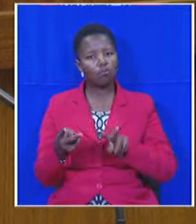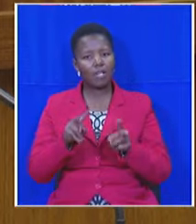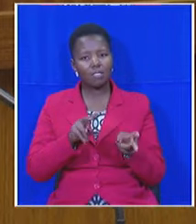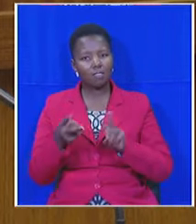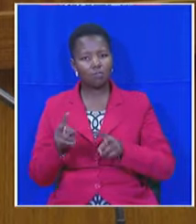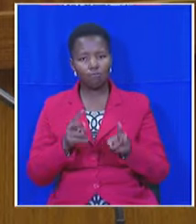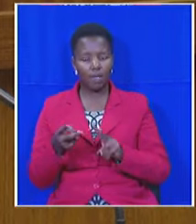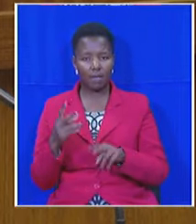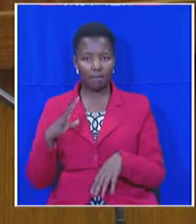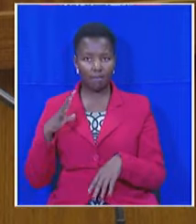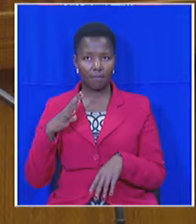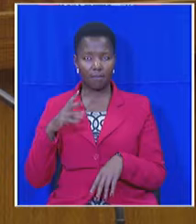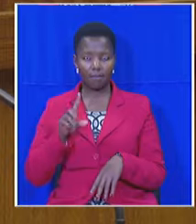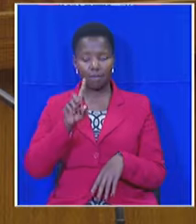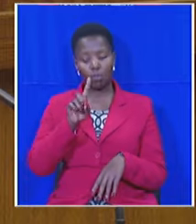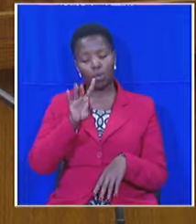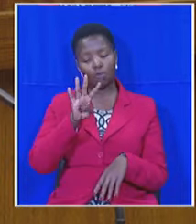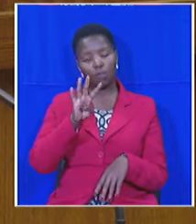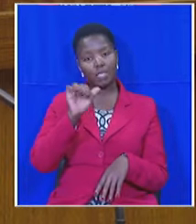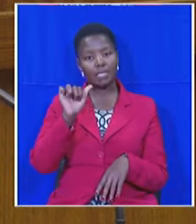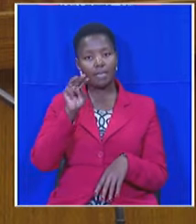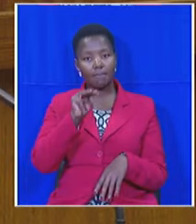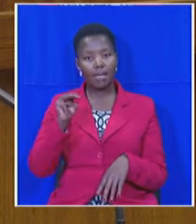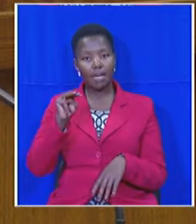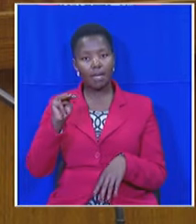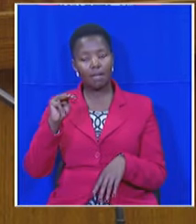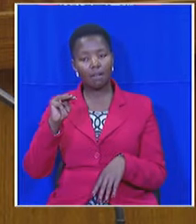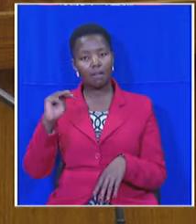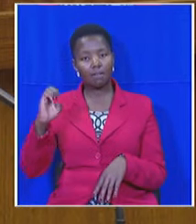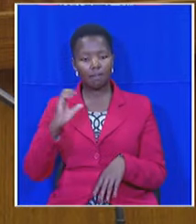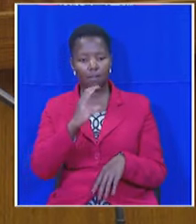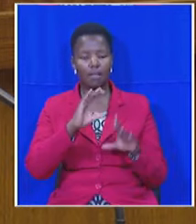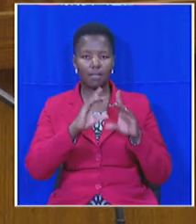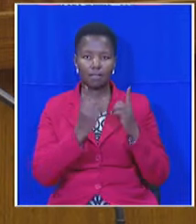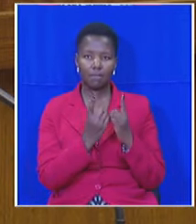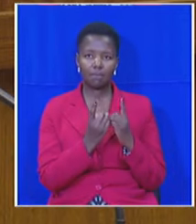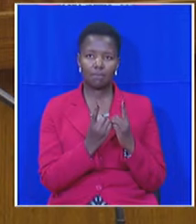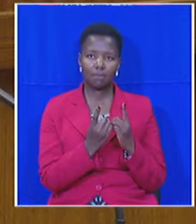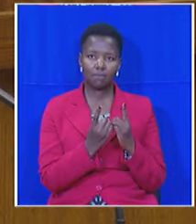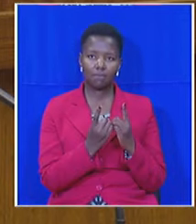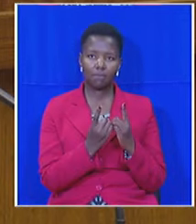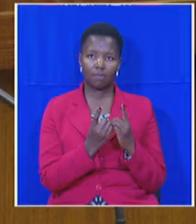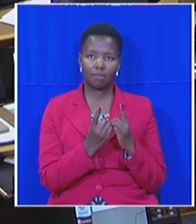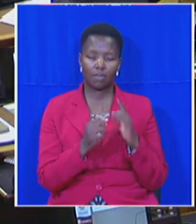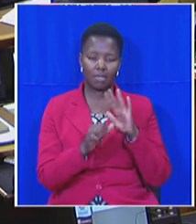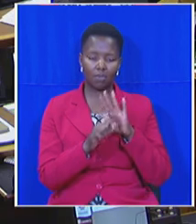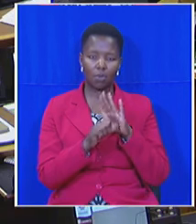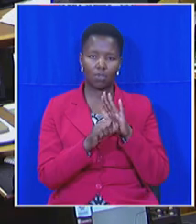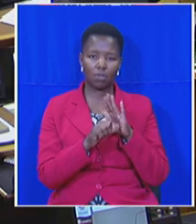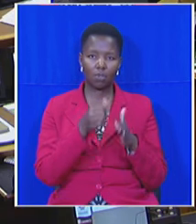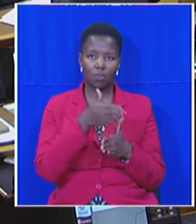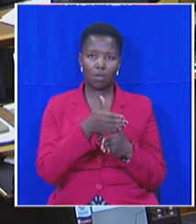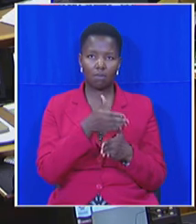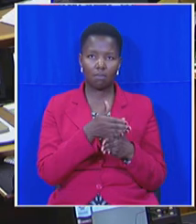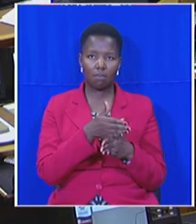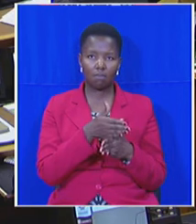only 146 million is meant for the department. Thank you. Called core business. Thank you very